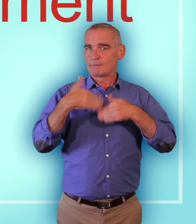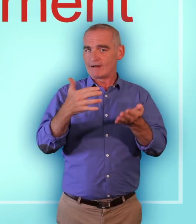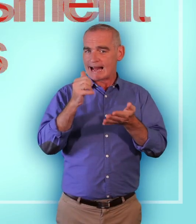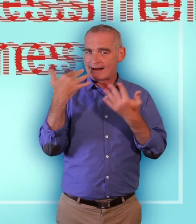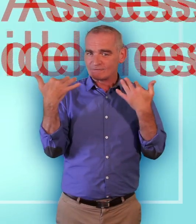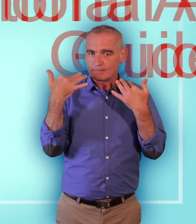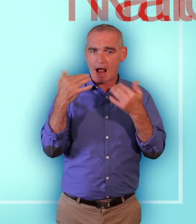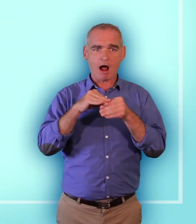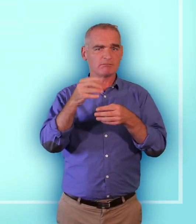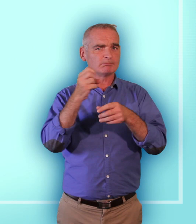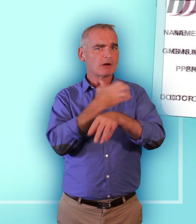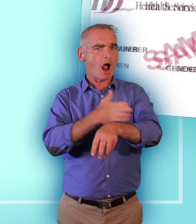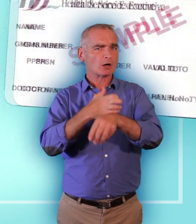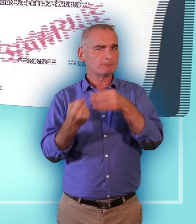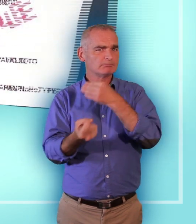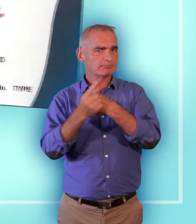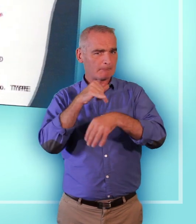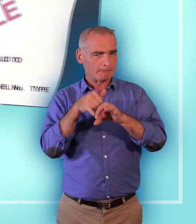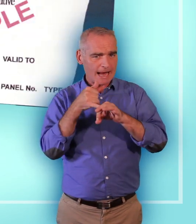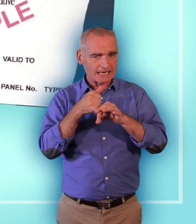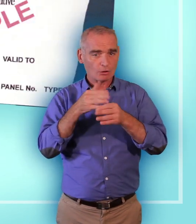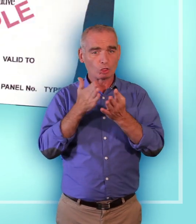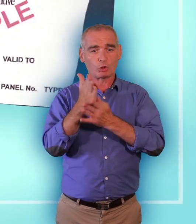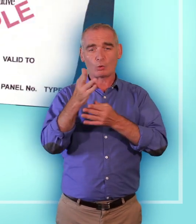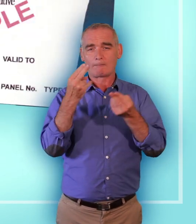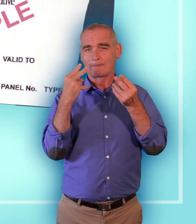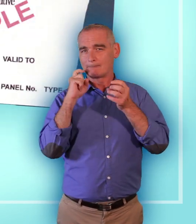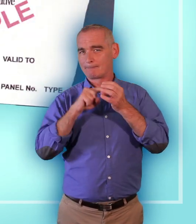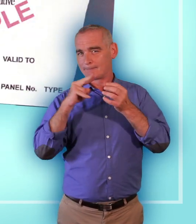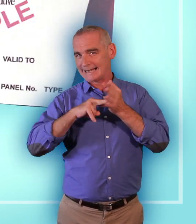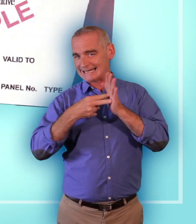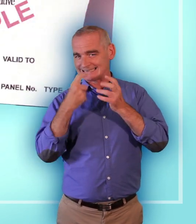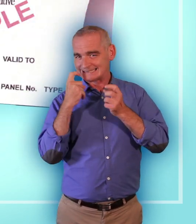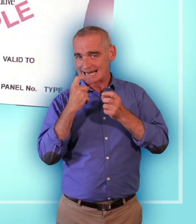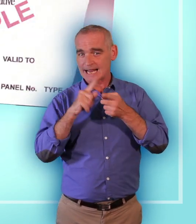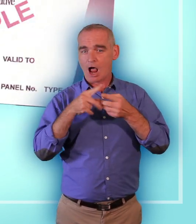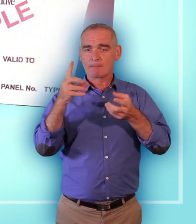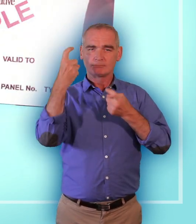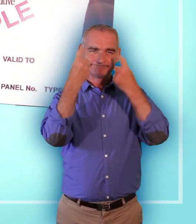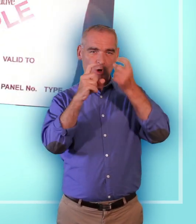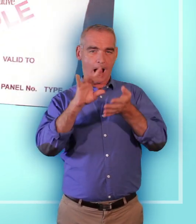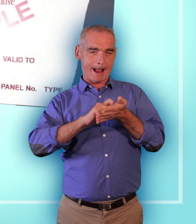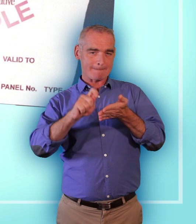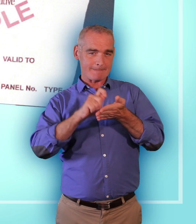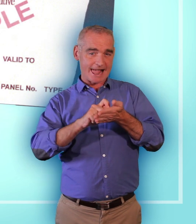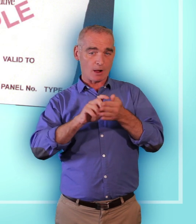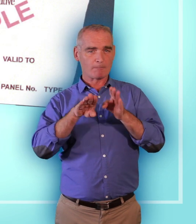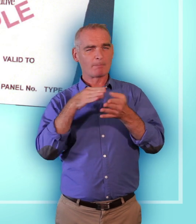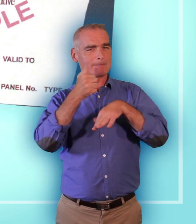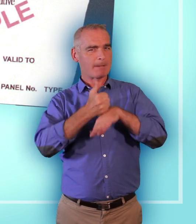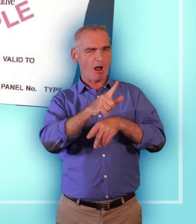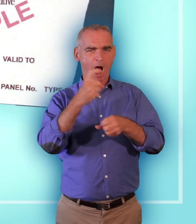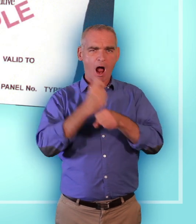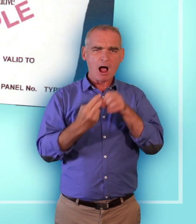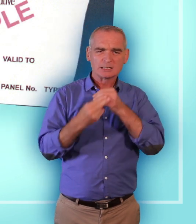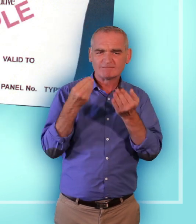medical issues. If you don't qualify through the means test, this will allow us to consider your application on a discretionary basis